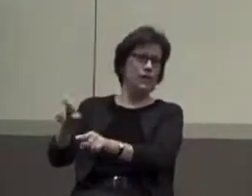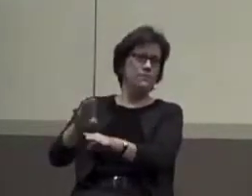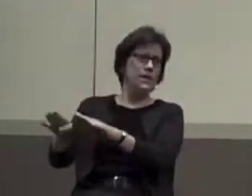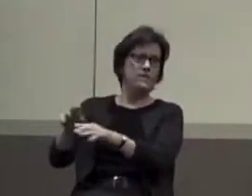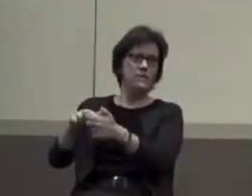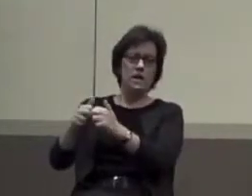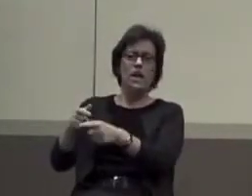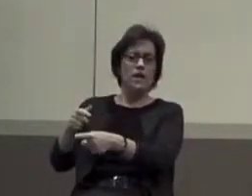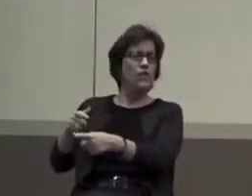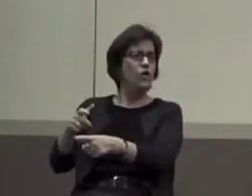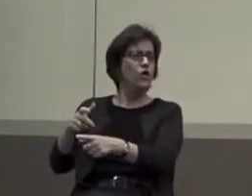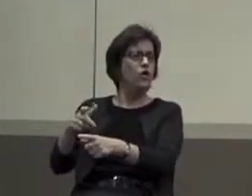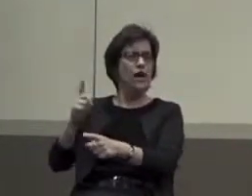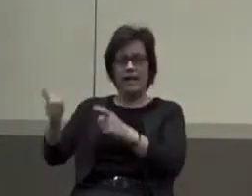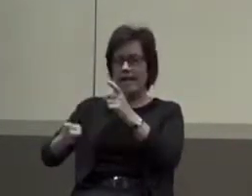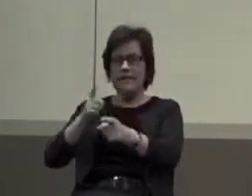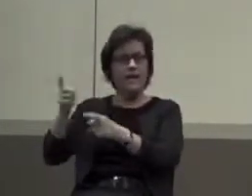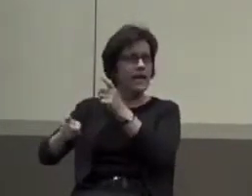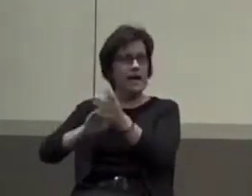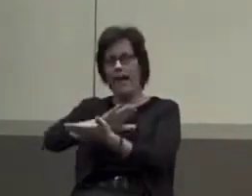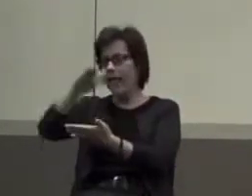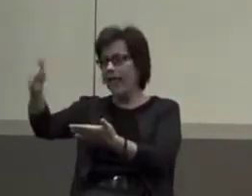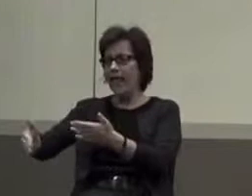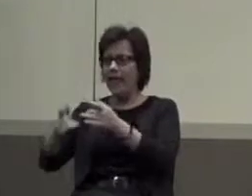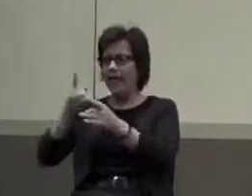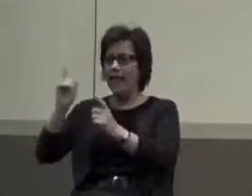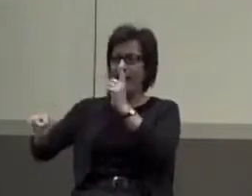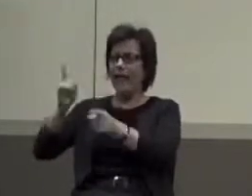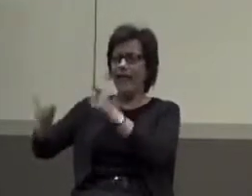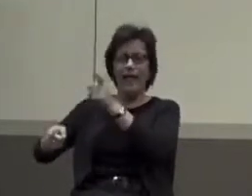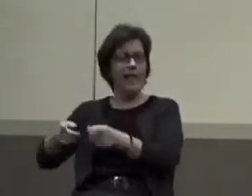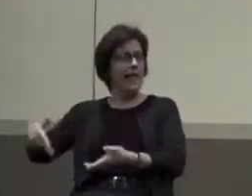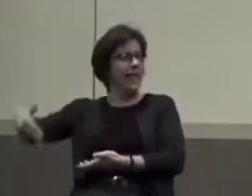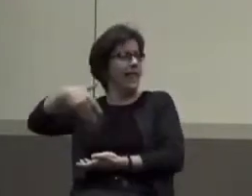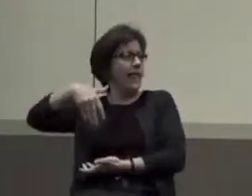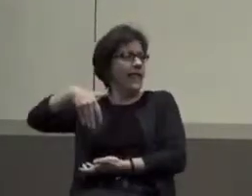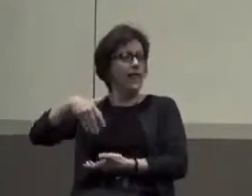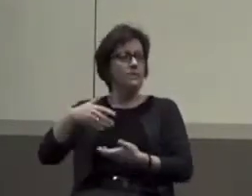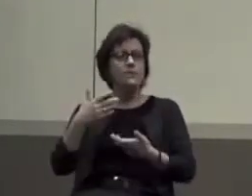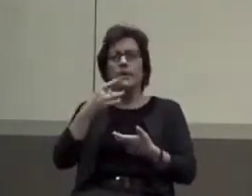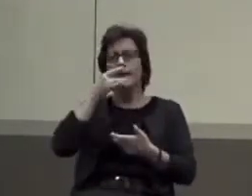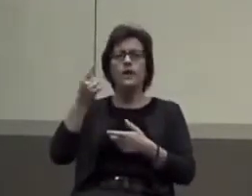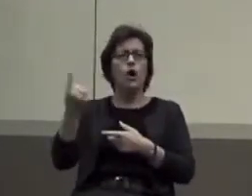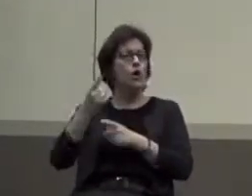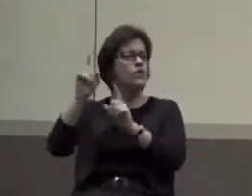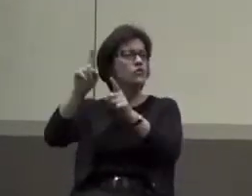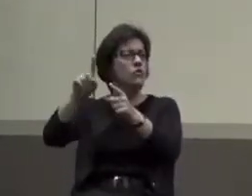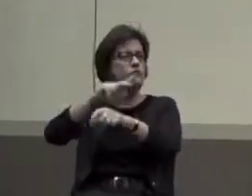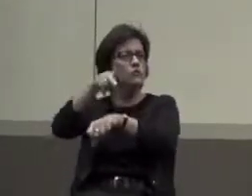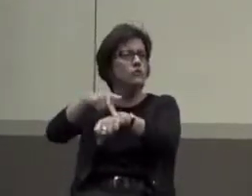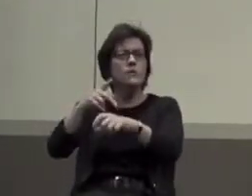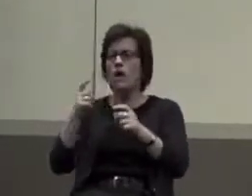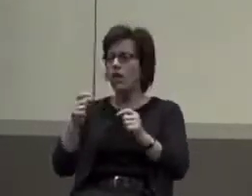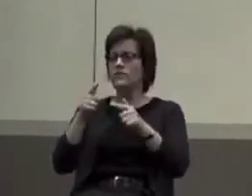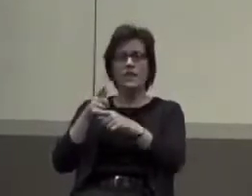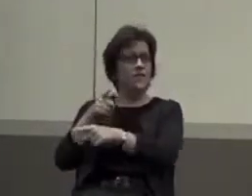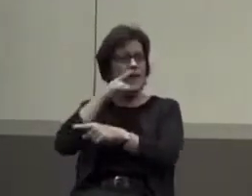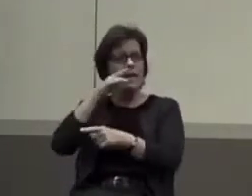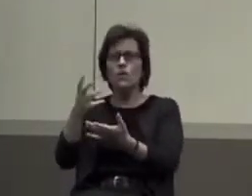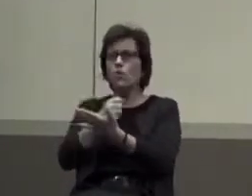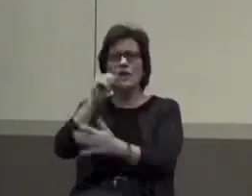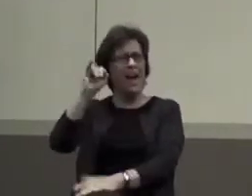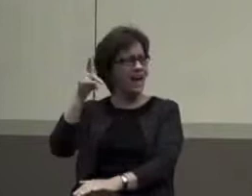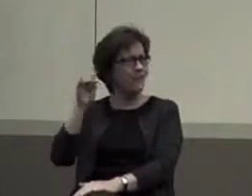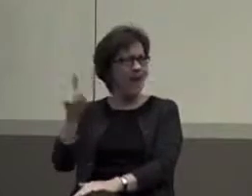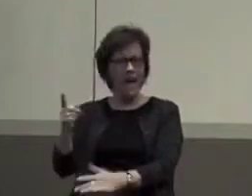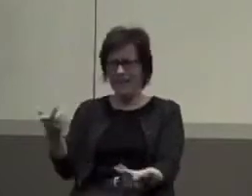of the merits. And so, you know, you might have a kid who's always in the principal office, and all of a sudden that kid won an iPod, you